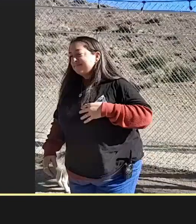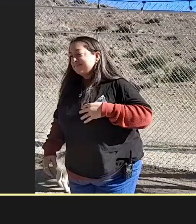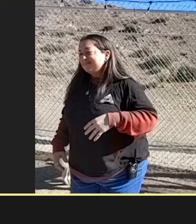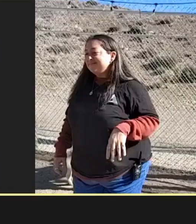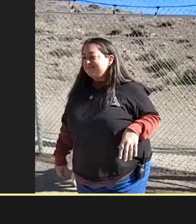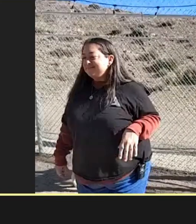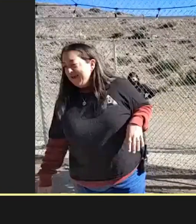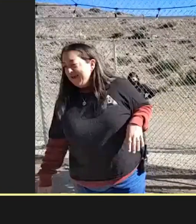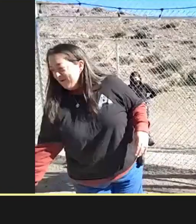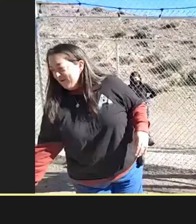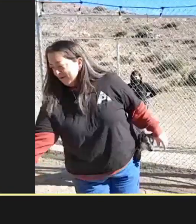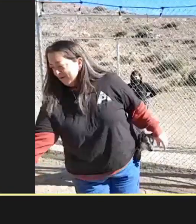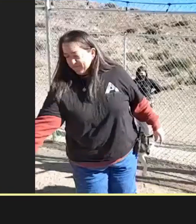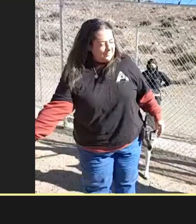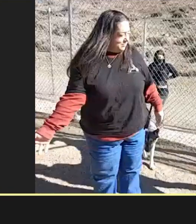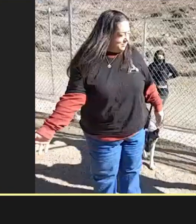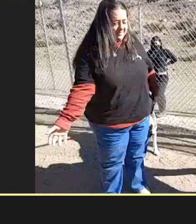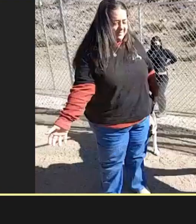So,